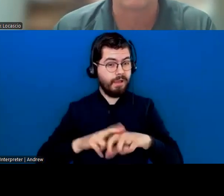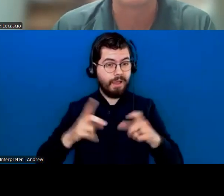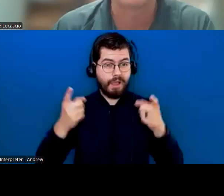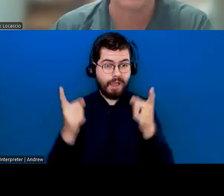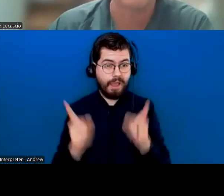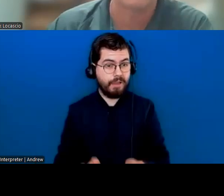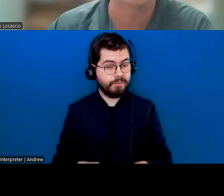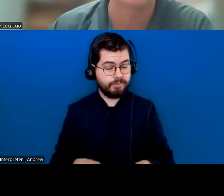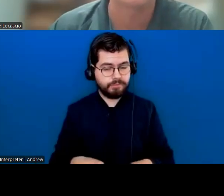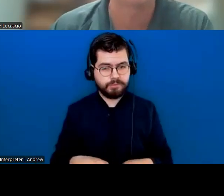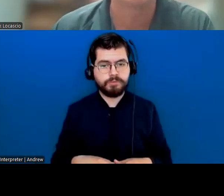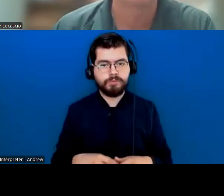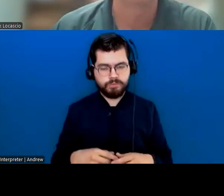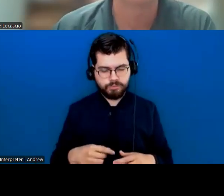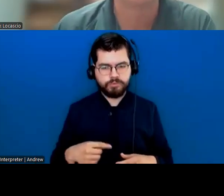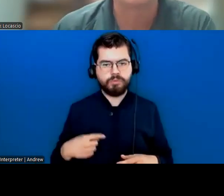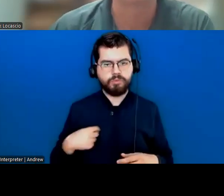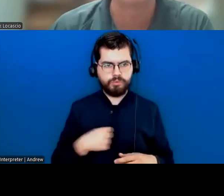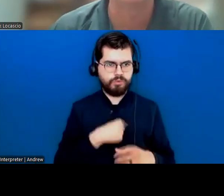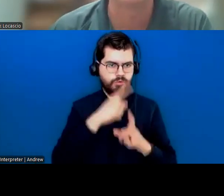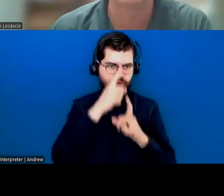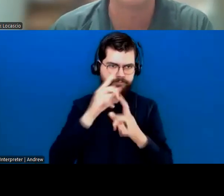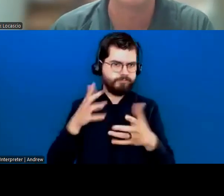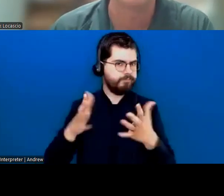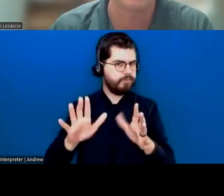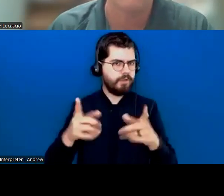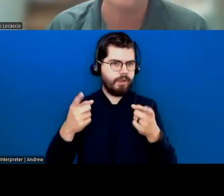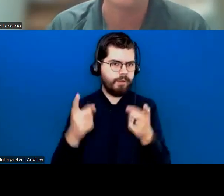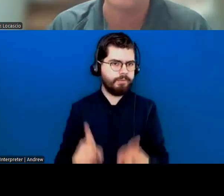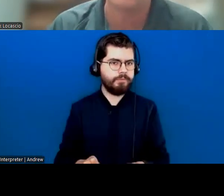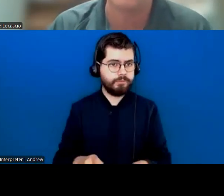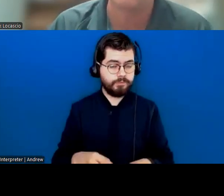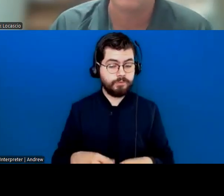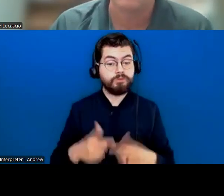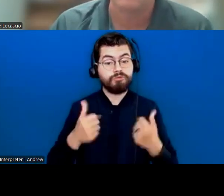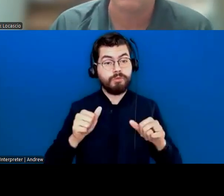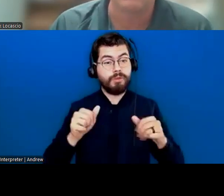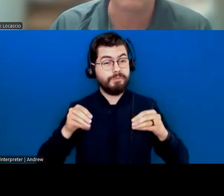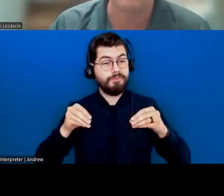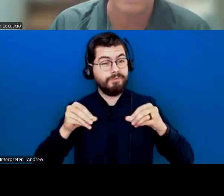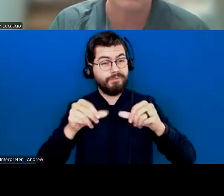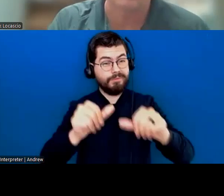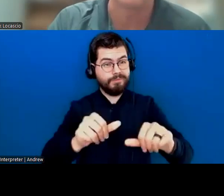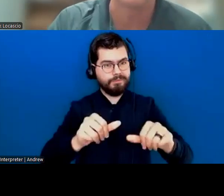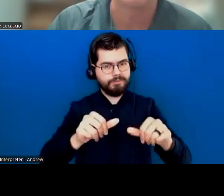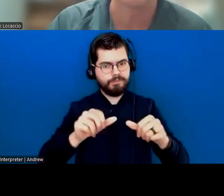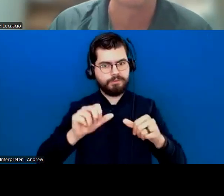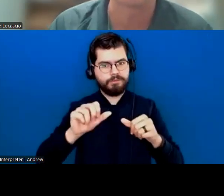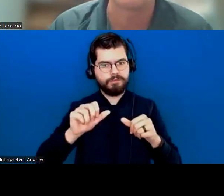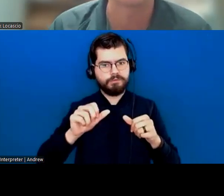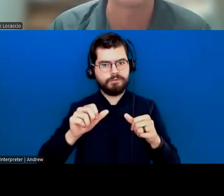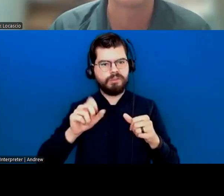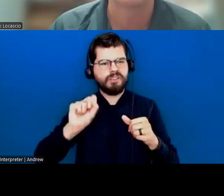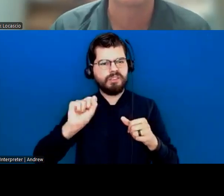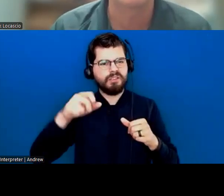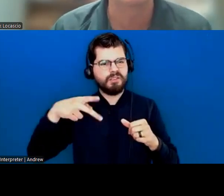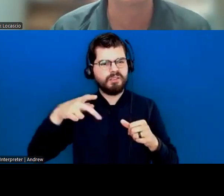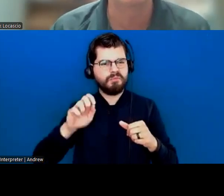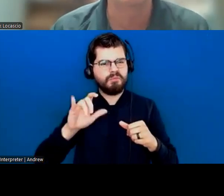plant or supplement plant to make a species shift is tough. And just what Tim described earlier in the earlier